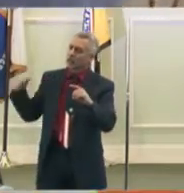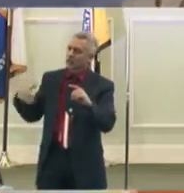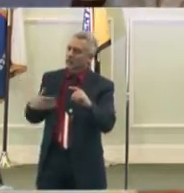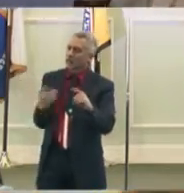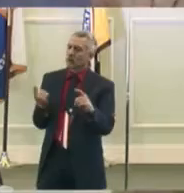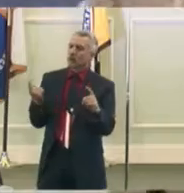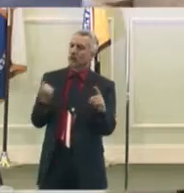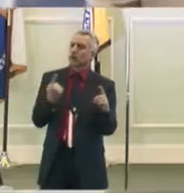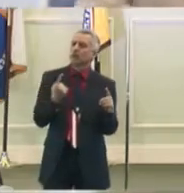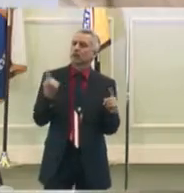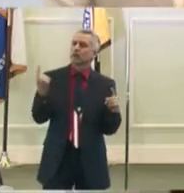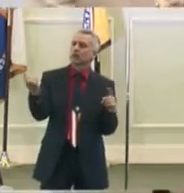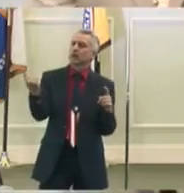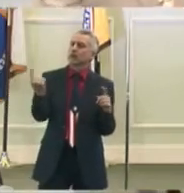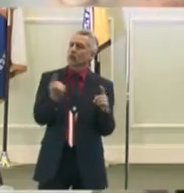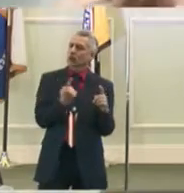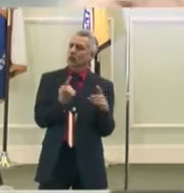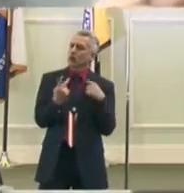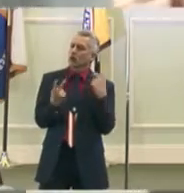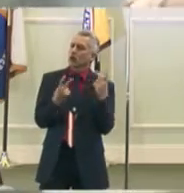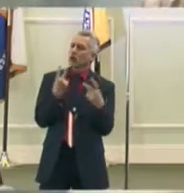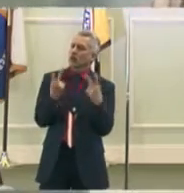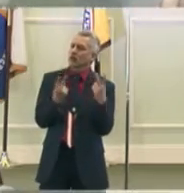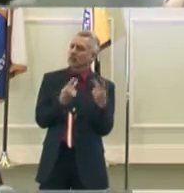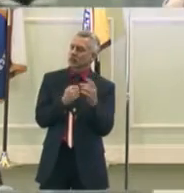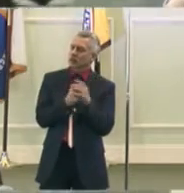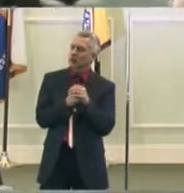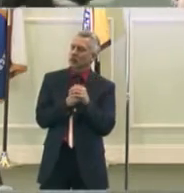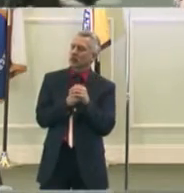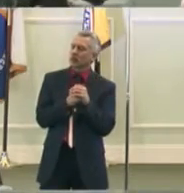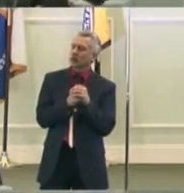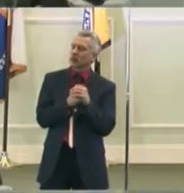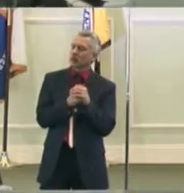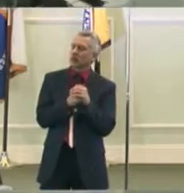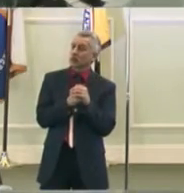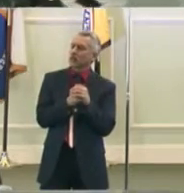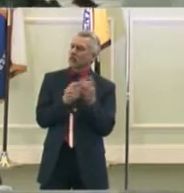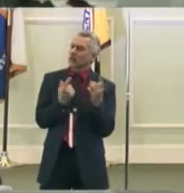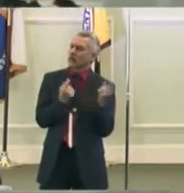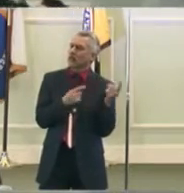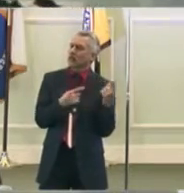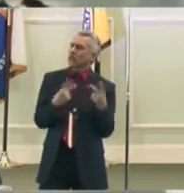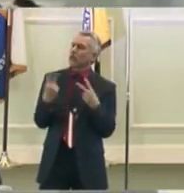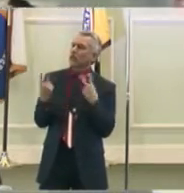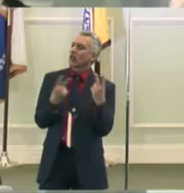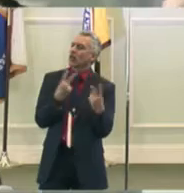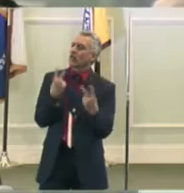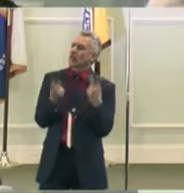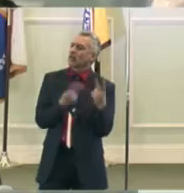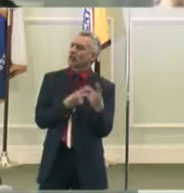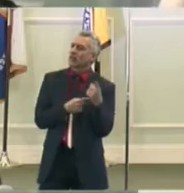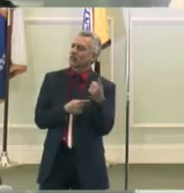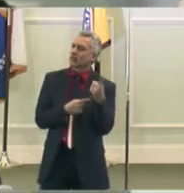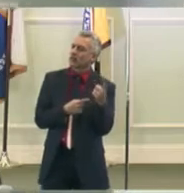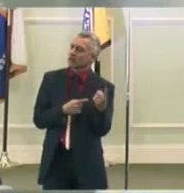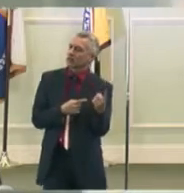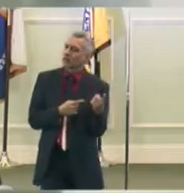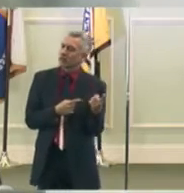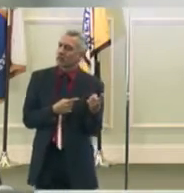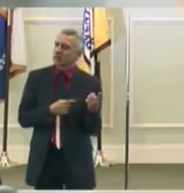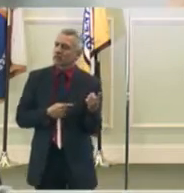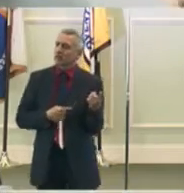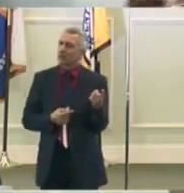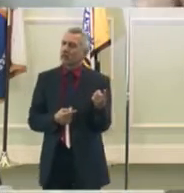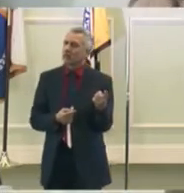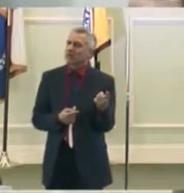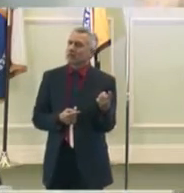and so I said, I'm just going to go visit the brother. I had seen him once or twice, so I did. I started visiting him. I thought to myself, you know self, you can go